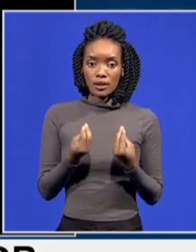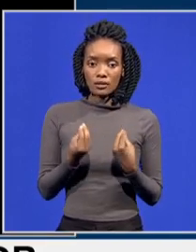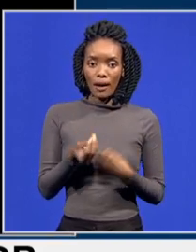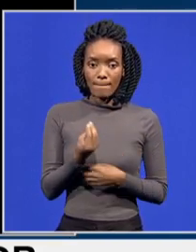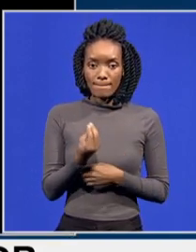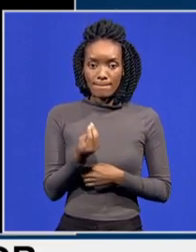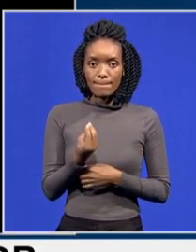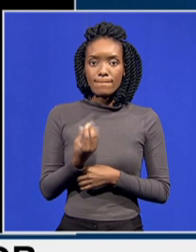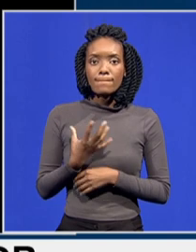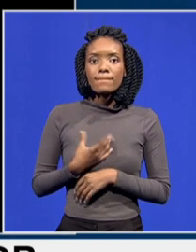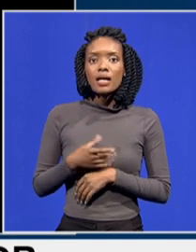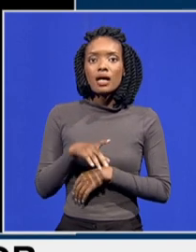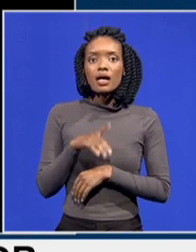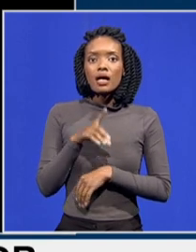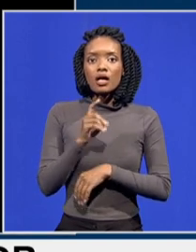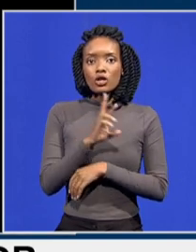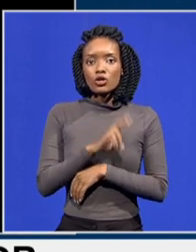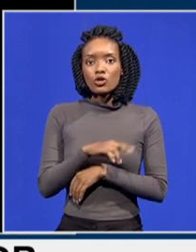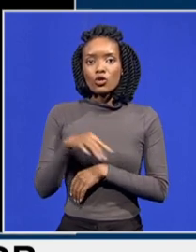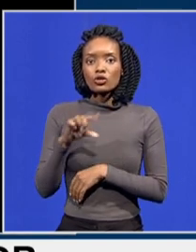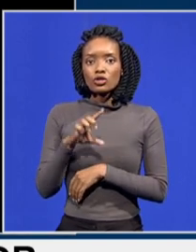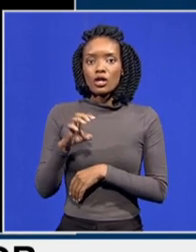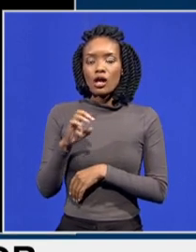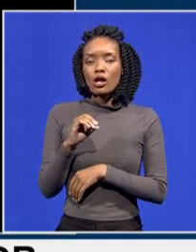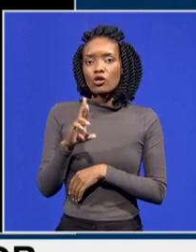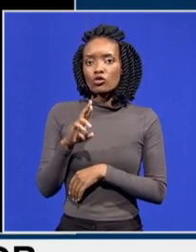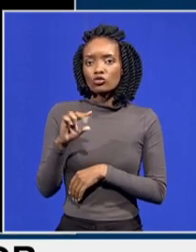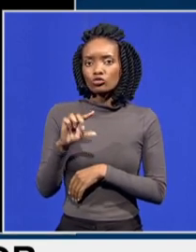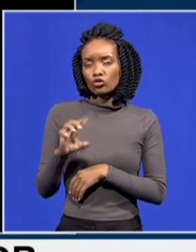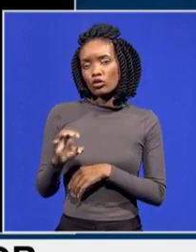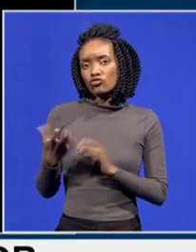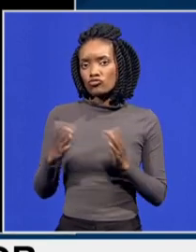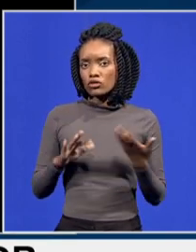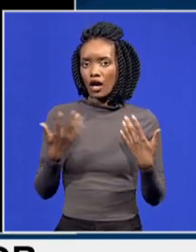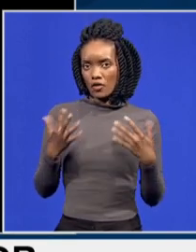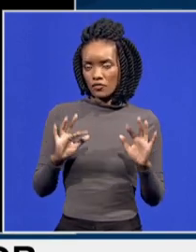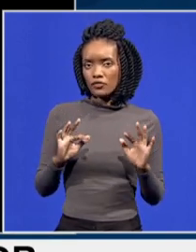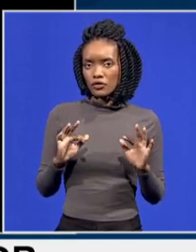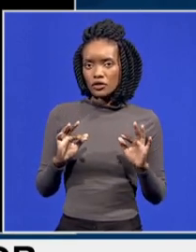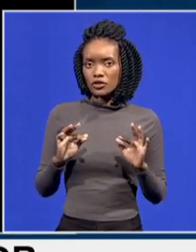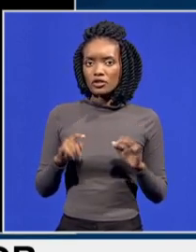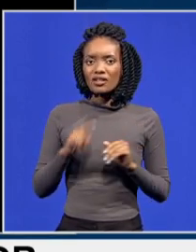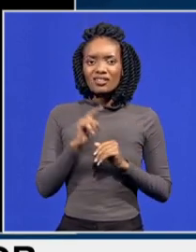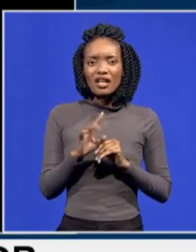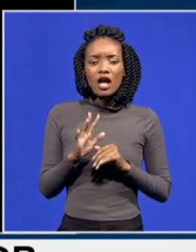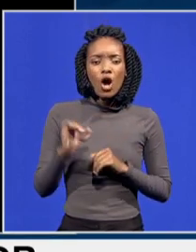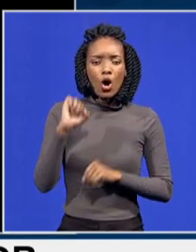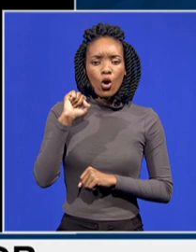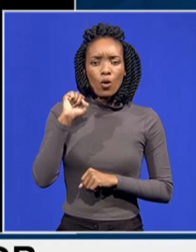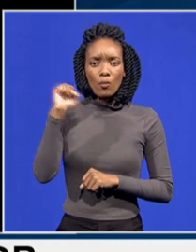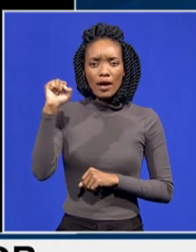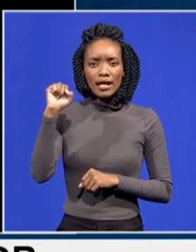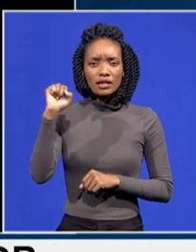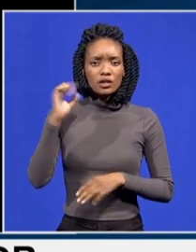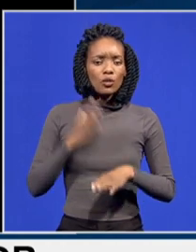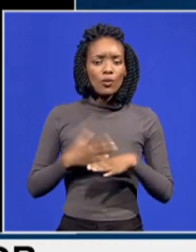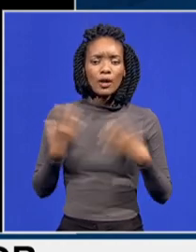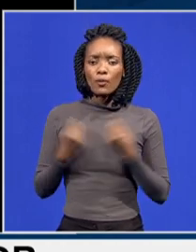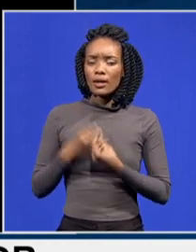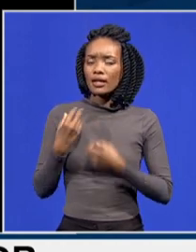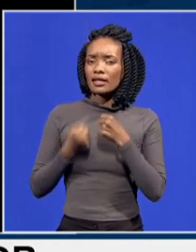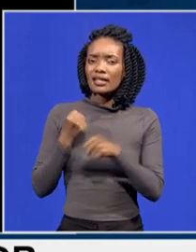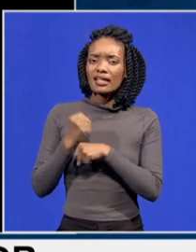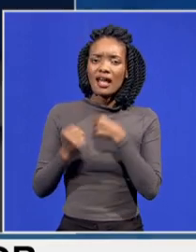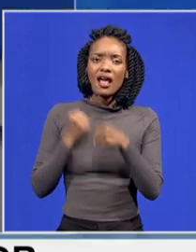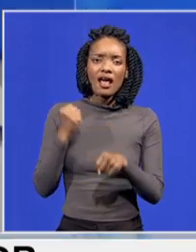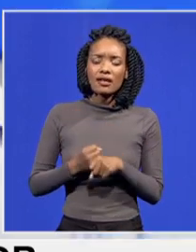George is no more. He is a comrade. I worked with him for many, many years, and he remained a friend,